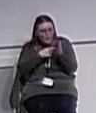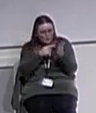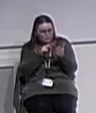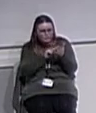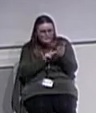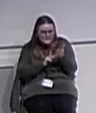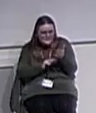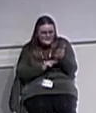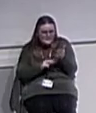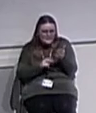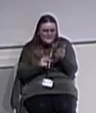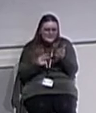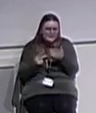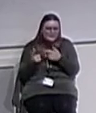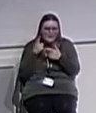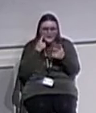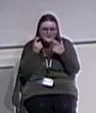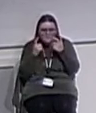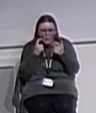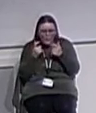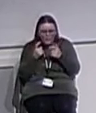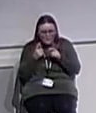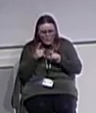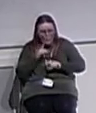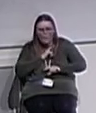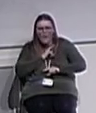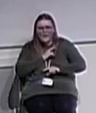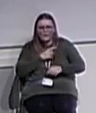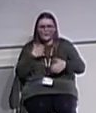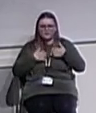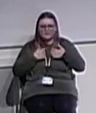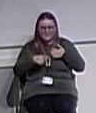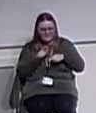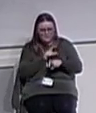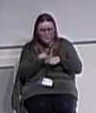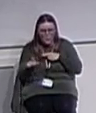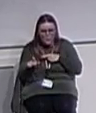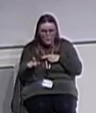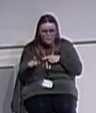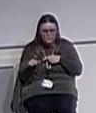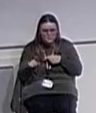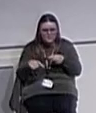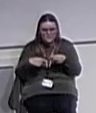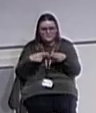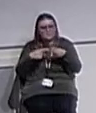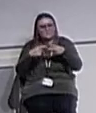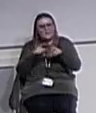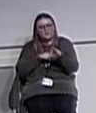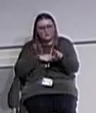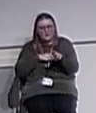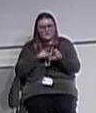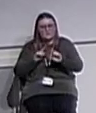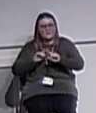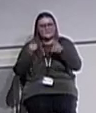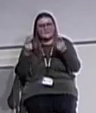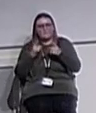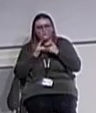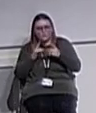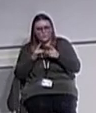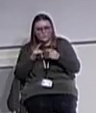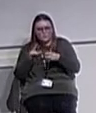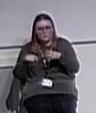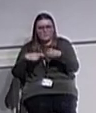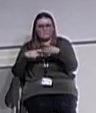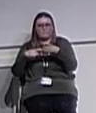this research discipline that you've opted for. And then in the second year, you'll be in a different tutor group with a different tutor, and in final year as